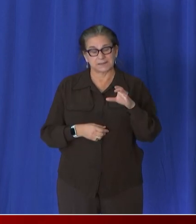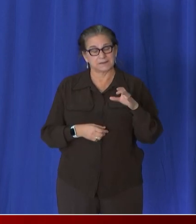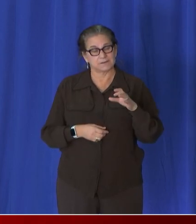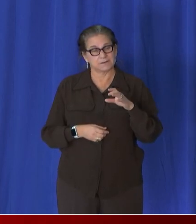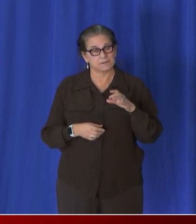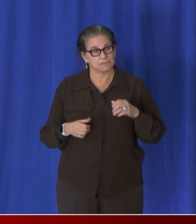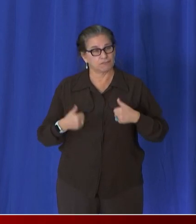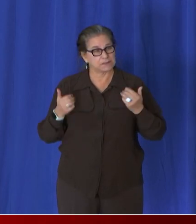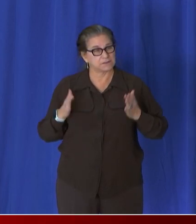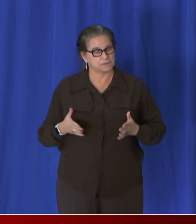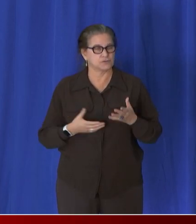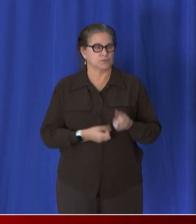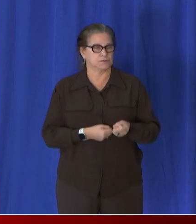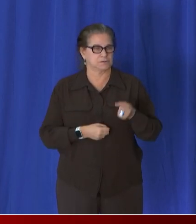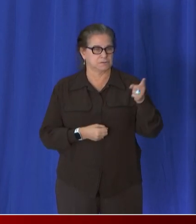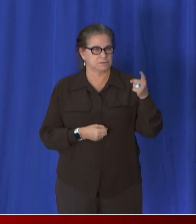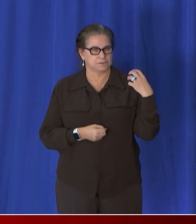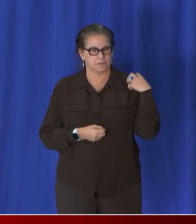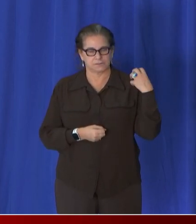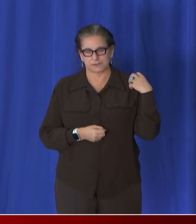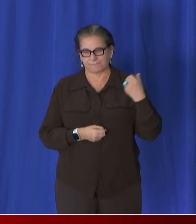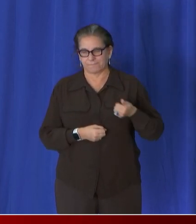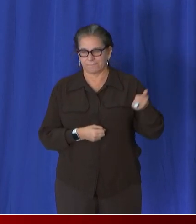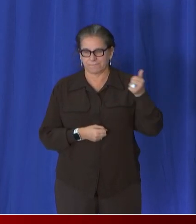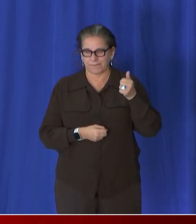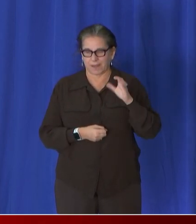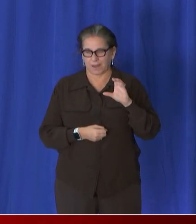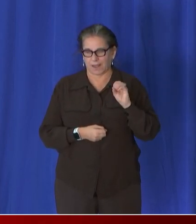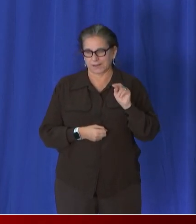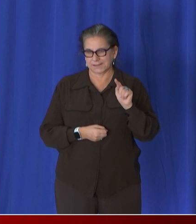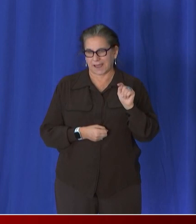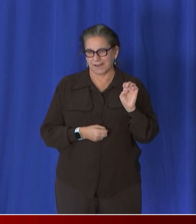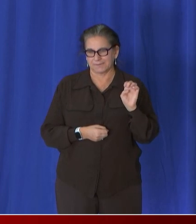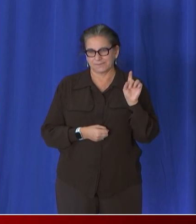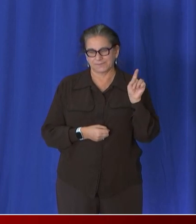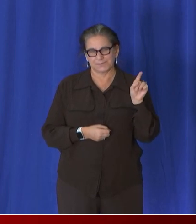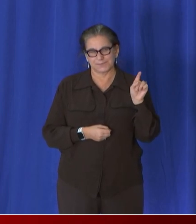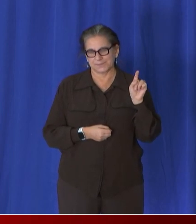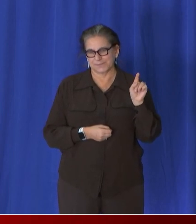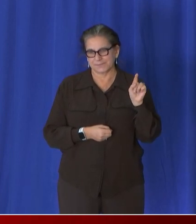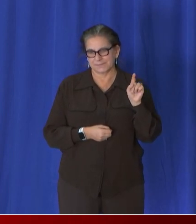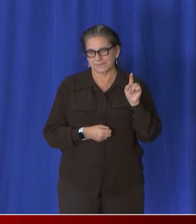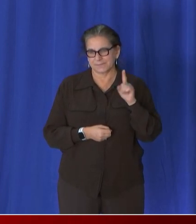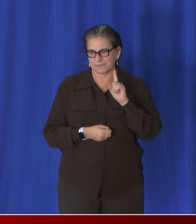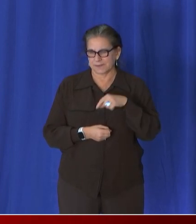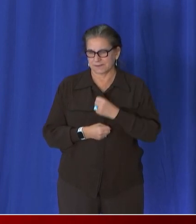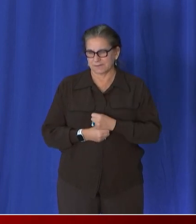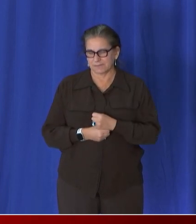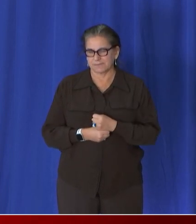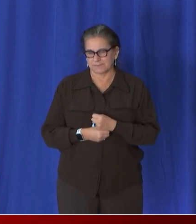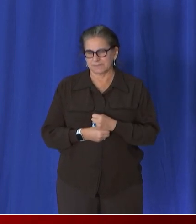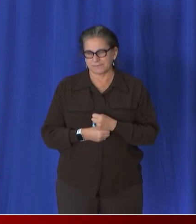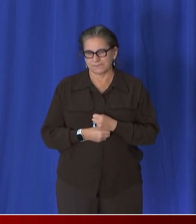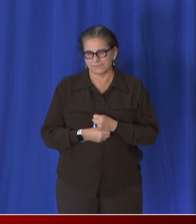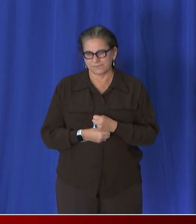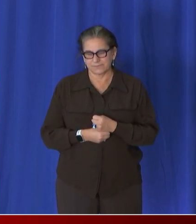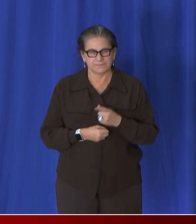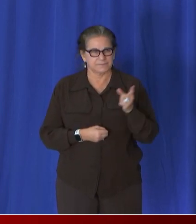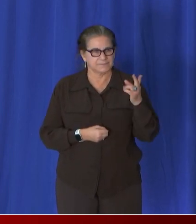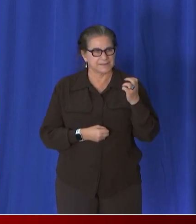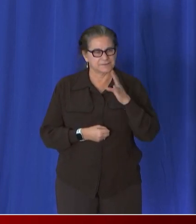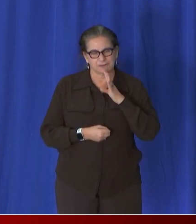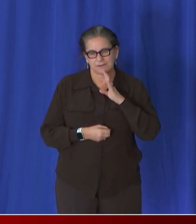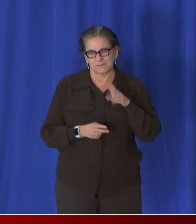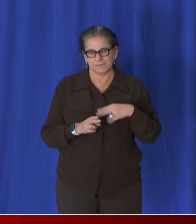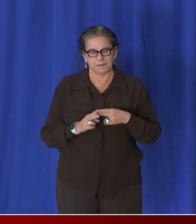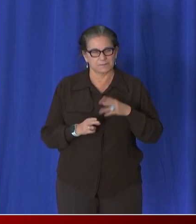And he's been out all around the city talking about his plans. I will say, too, that the innovation that he's